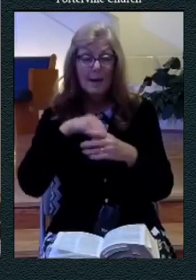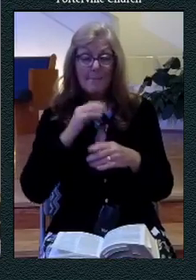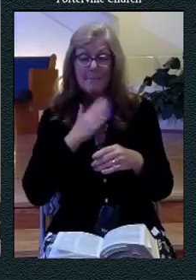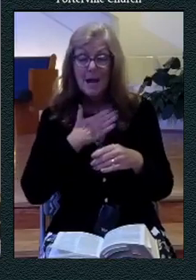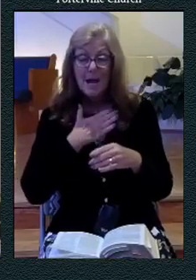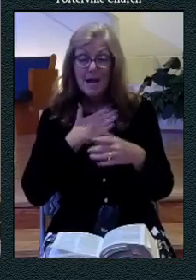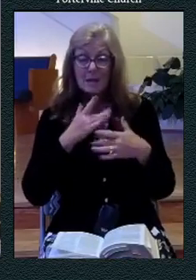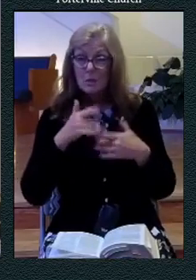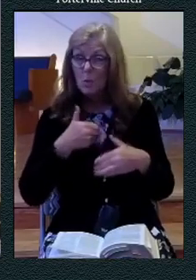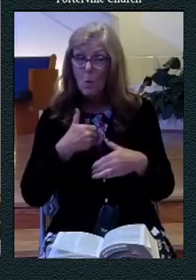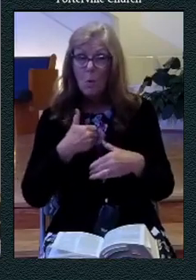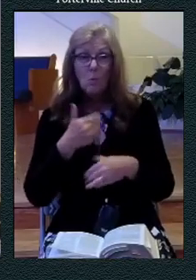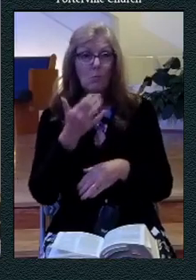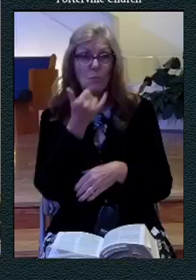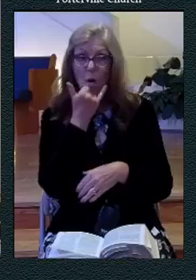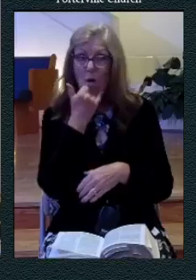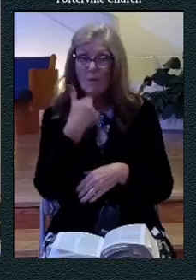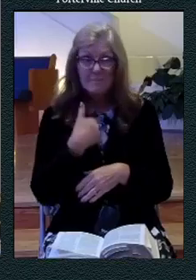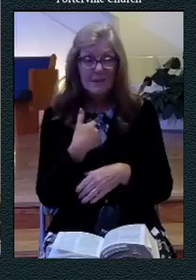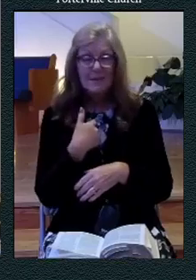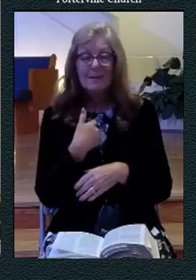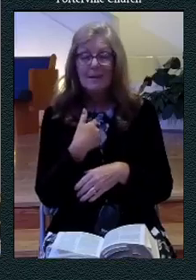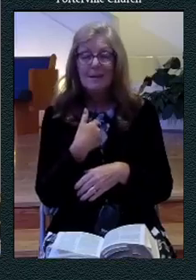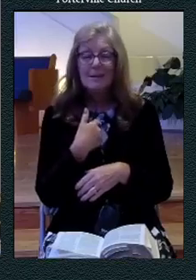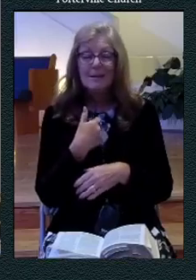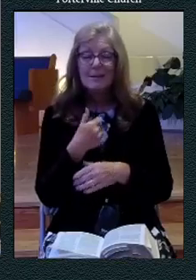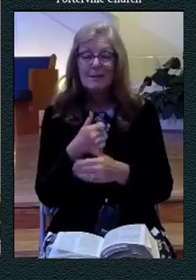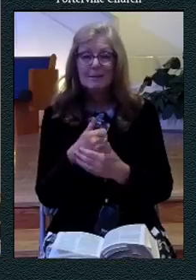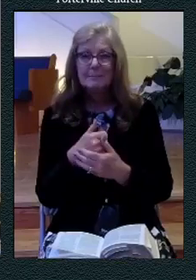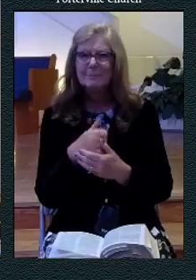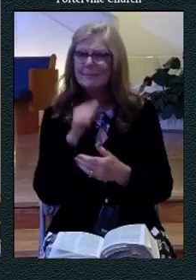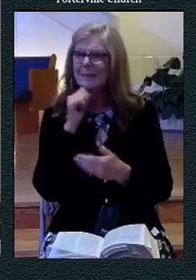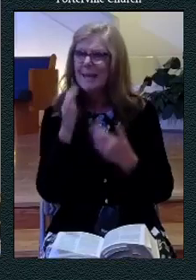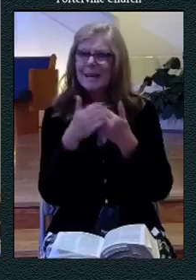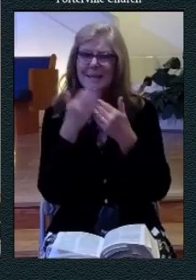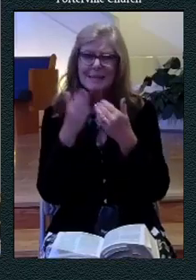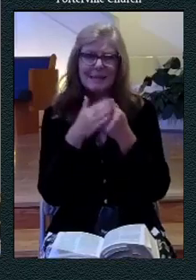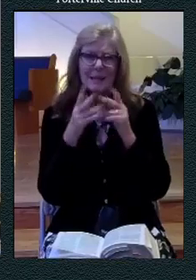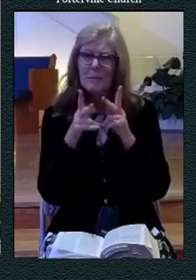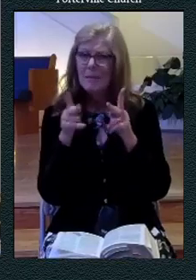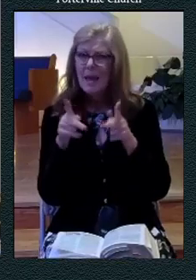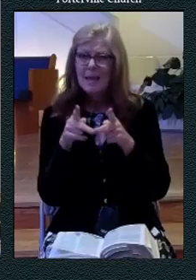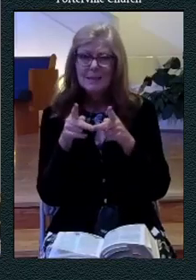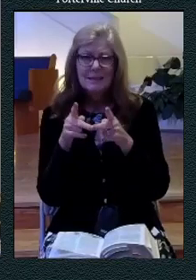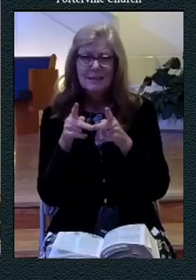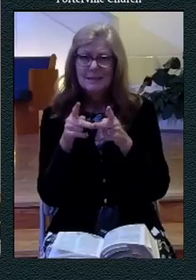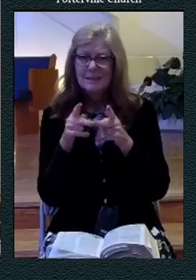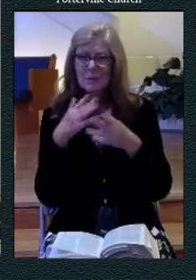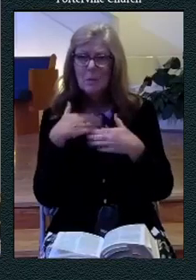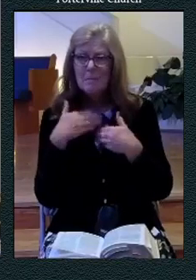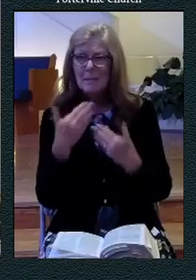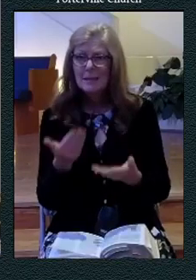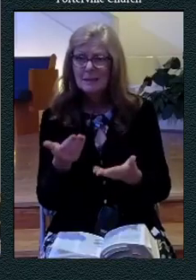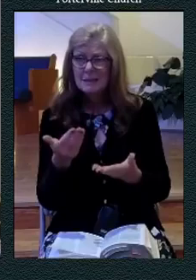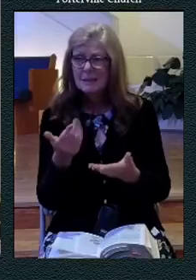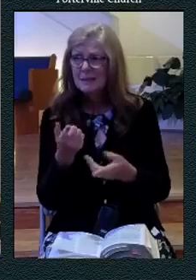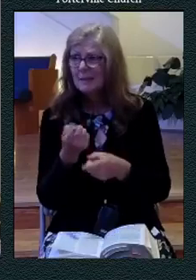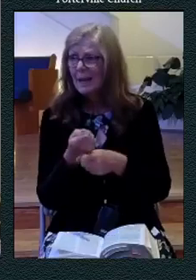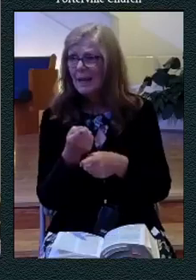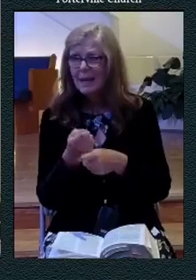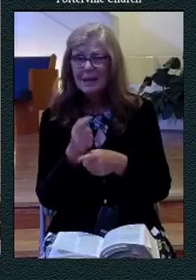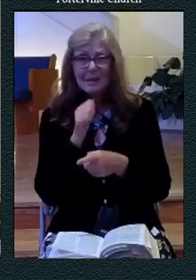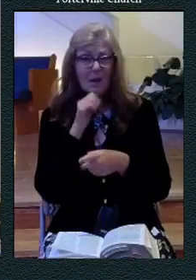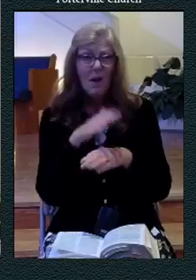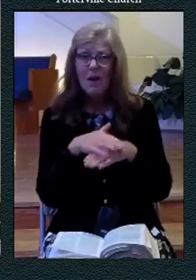that wrong. Now, that's not an easy place to be in, is it? It's not a comfortable